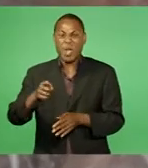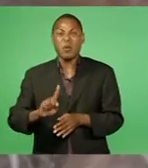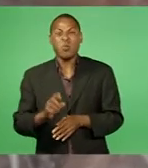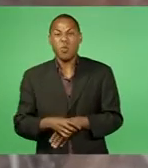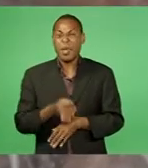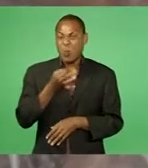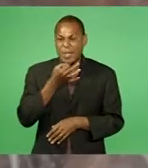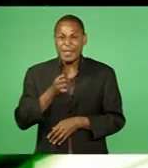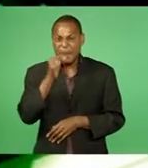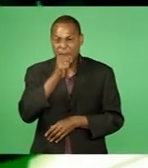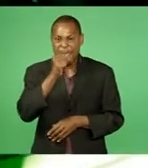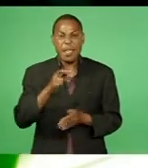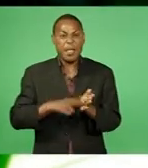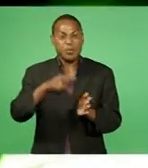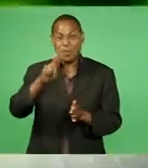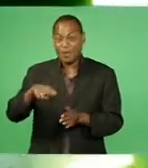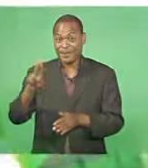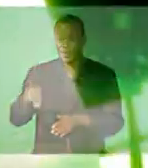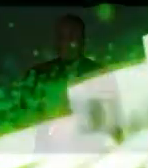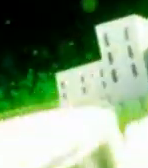in Nosori.